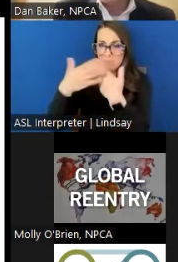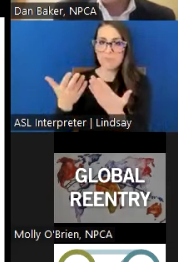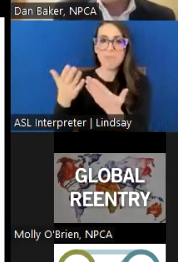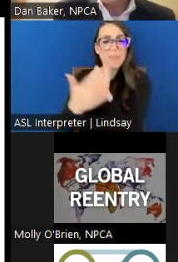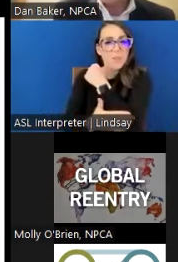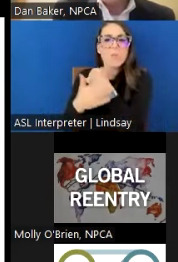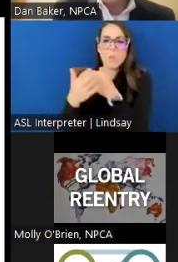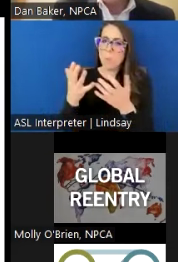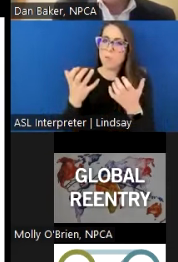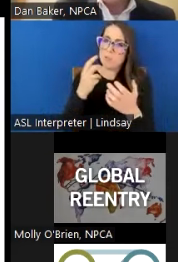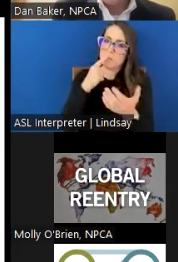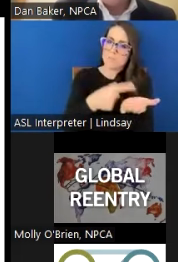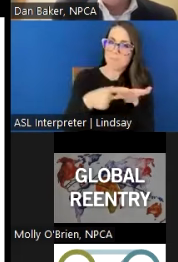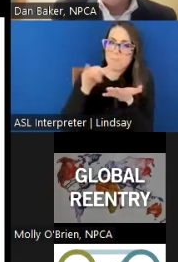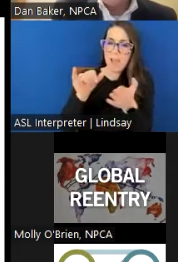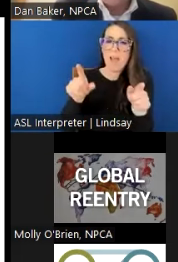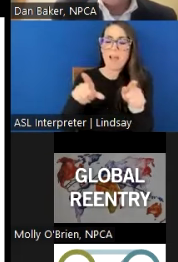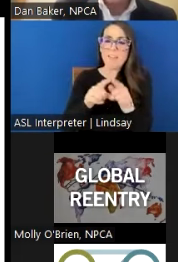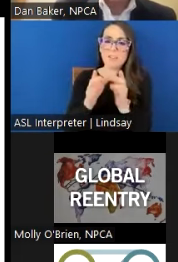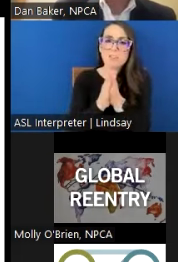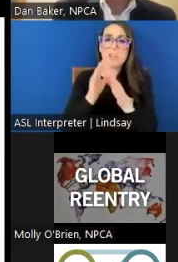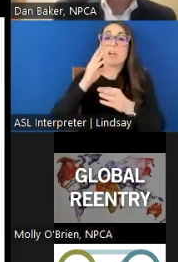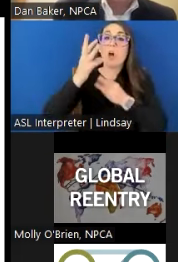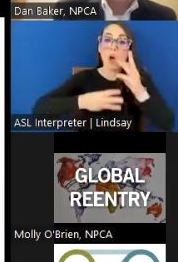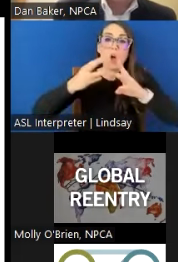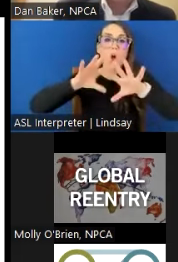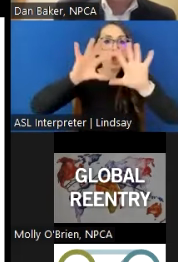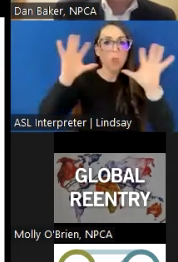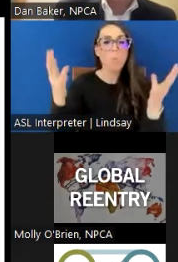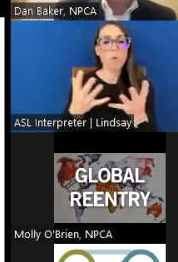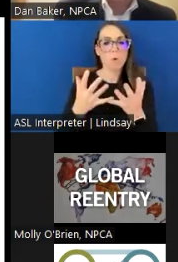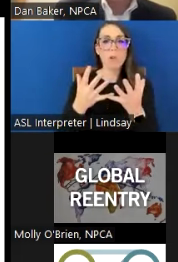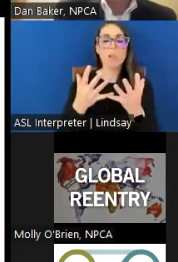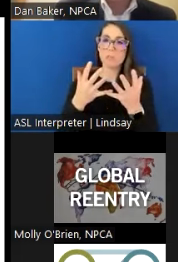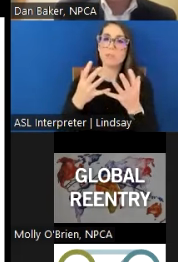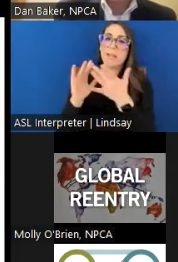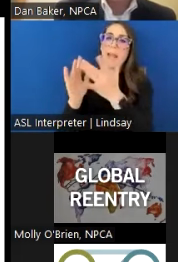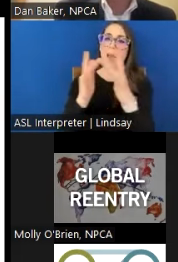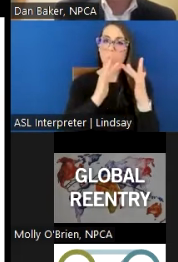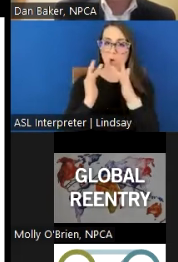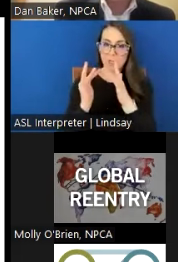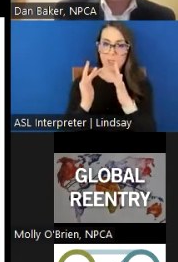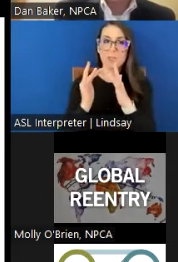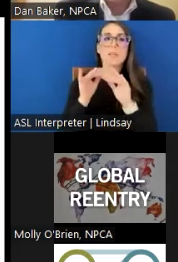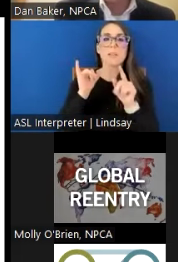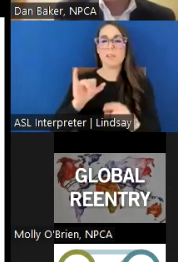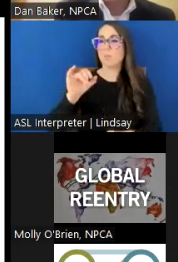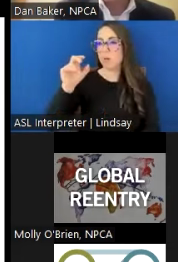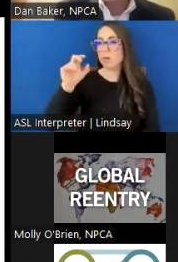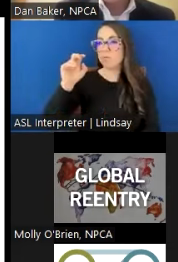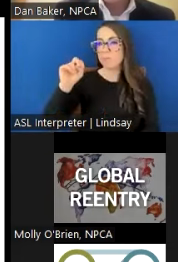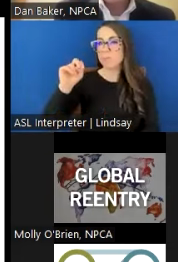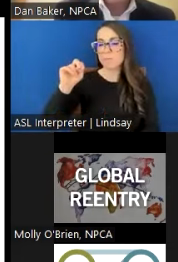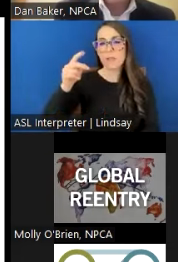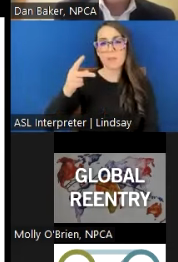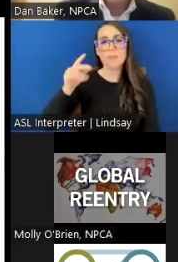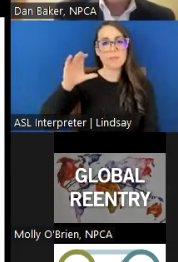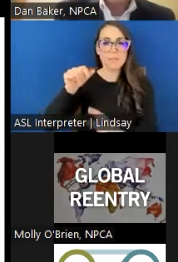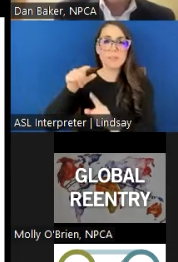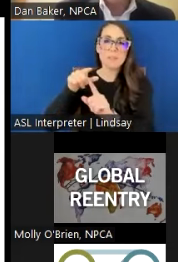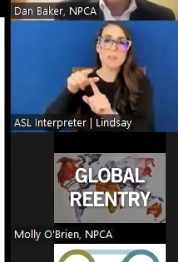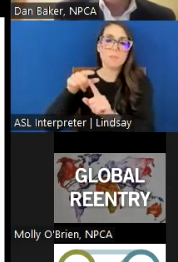vibrant network. And this is where MPCA comes in more than anywhere else. And I've heard this from many of you,